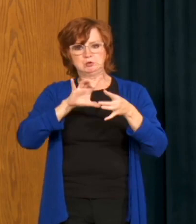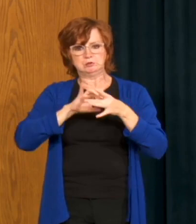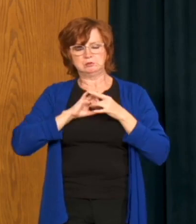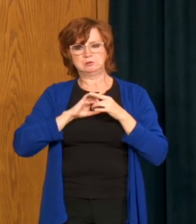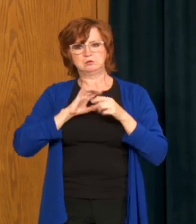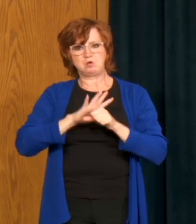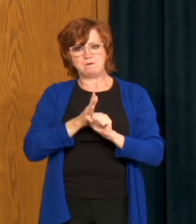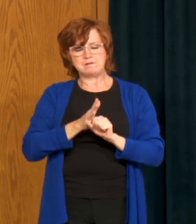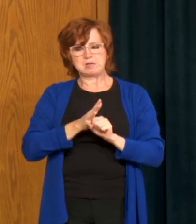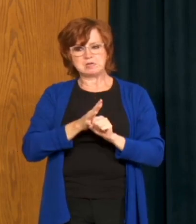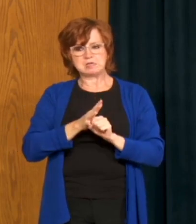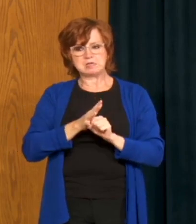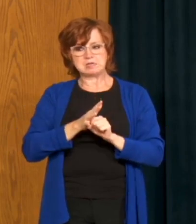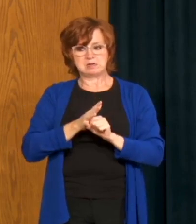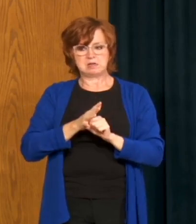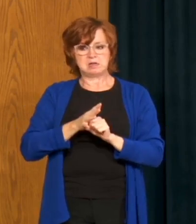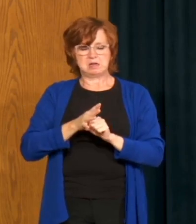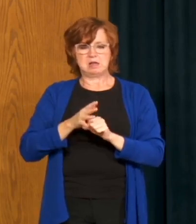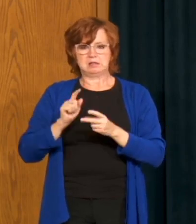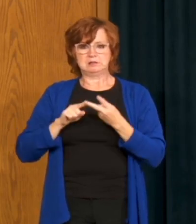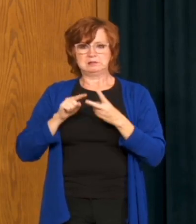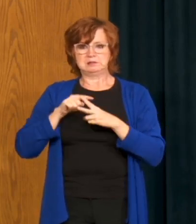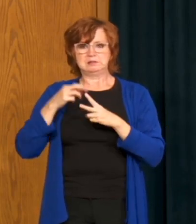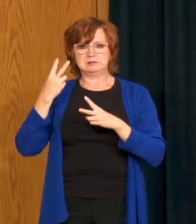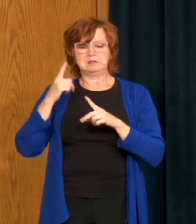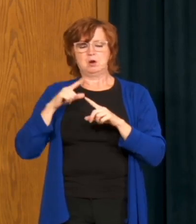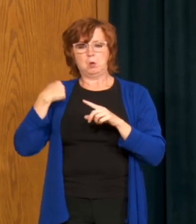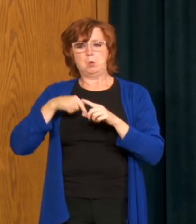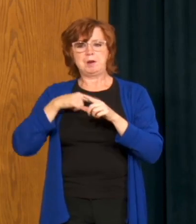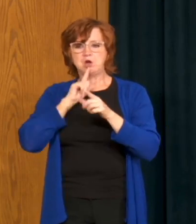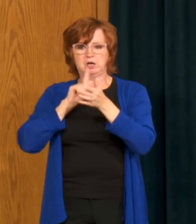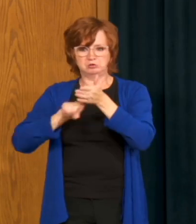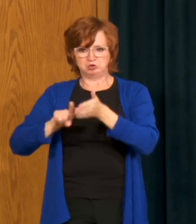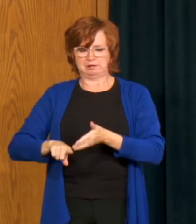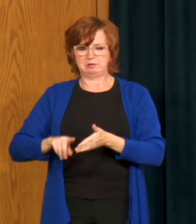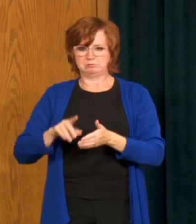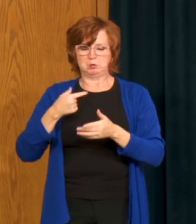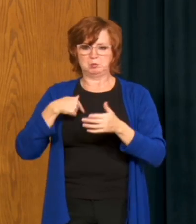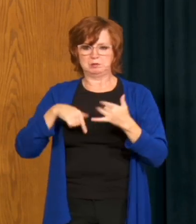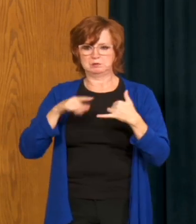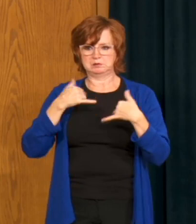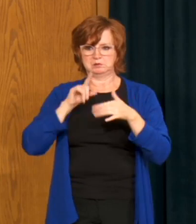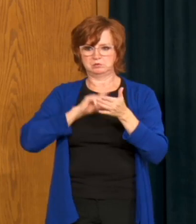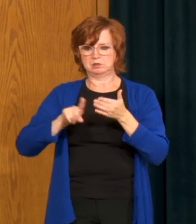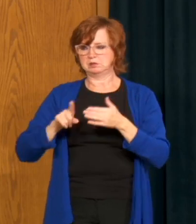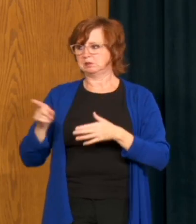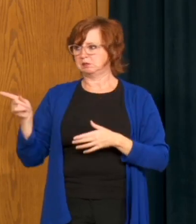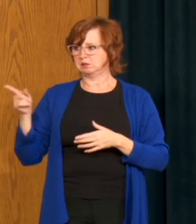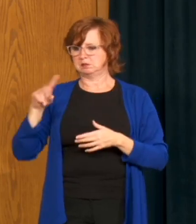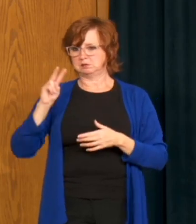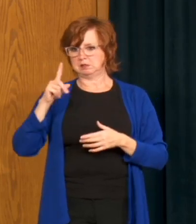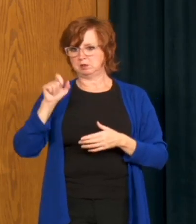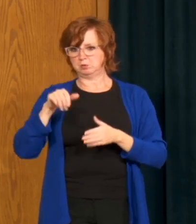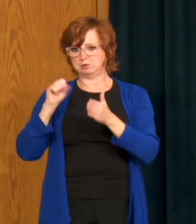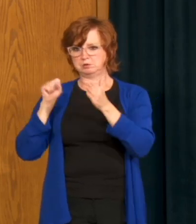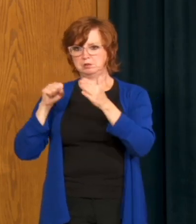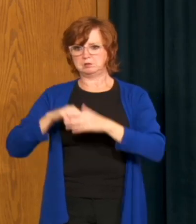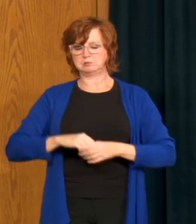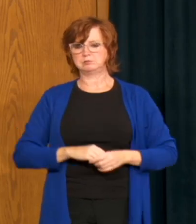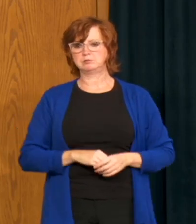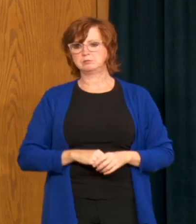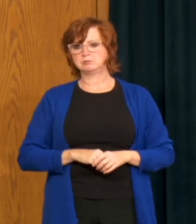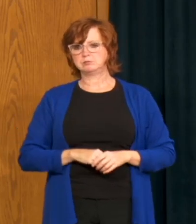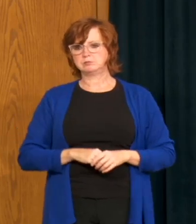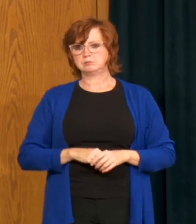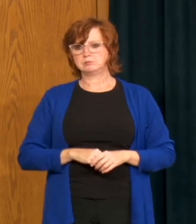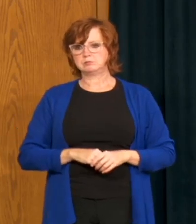so that's something we'll be tracking. A follow-up question, Adam? Yeah, the privacy commissioner has said that it wouldn't infringe on rights